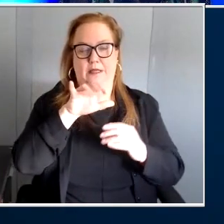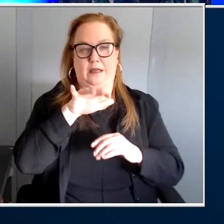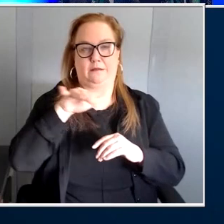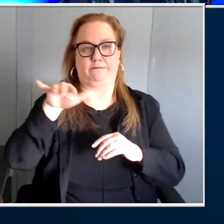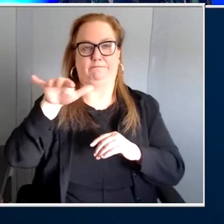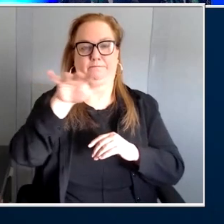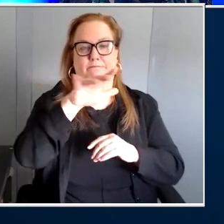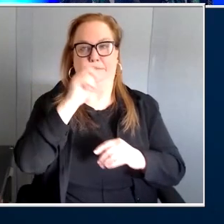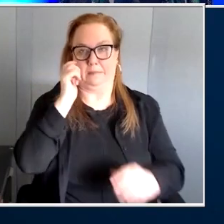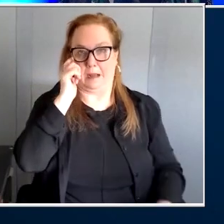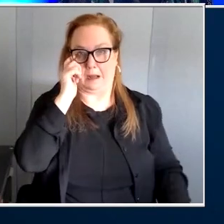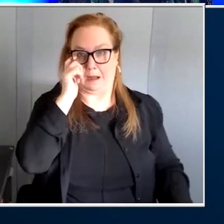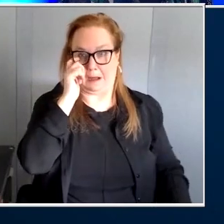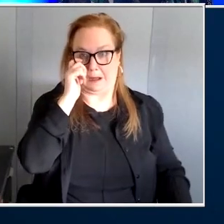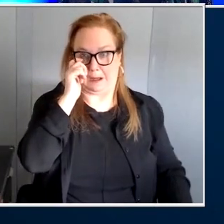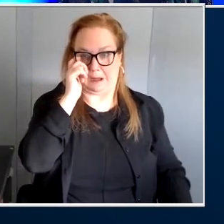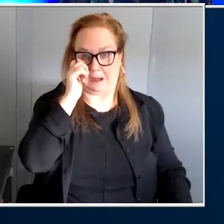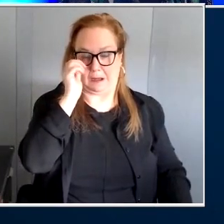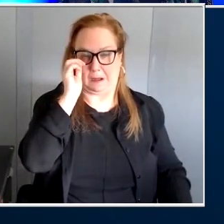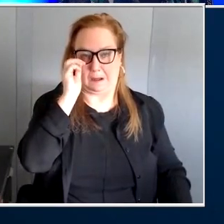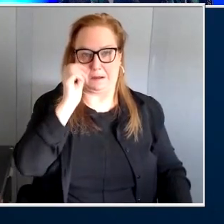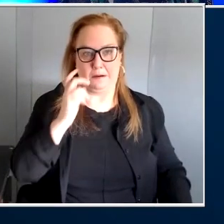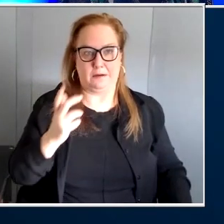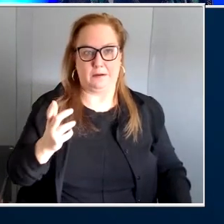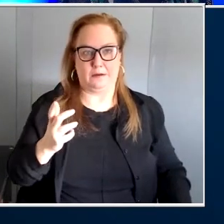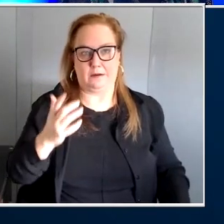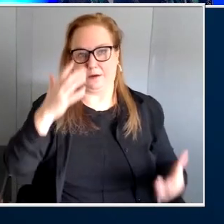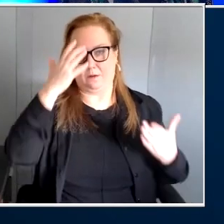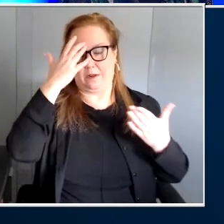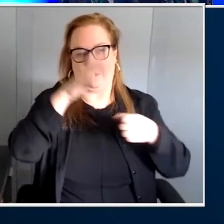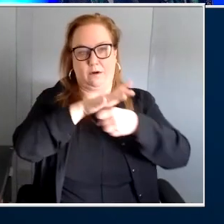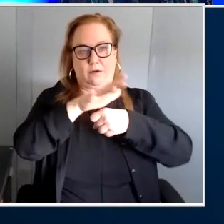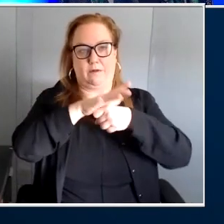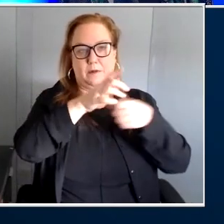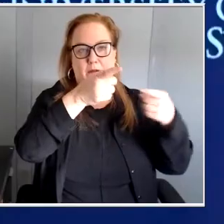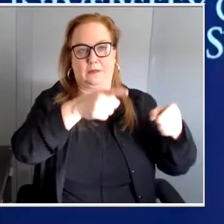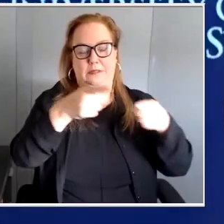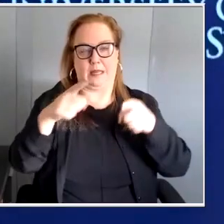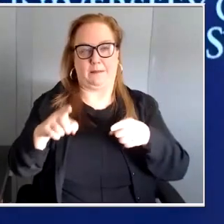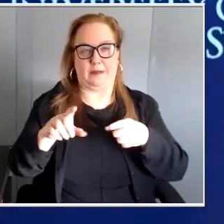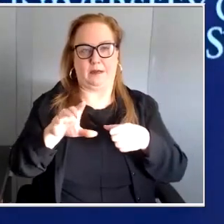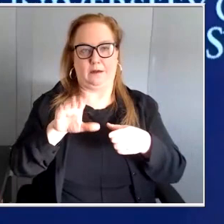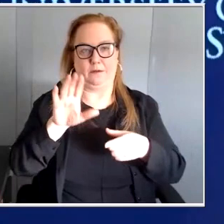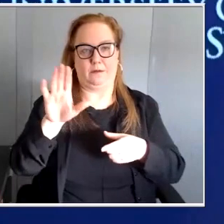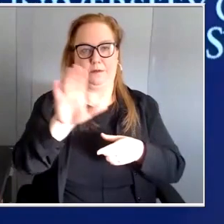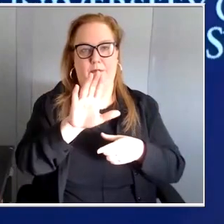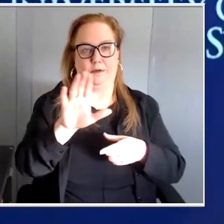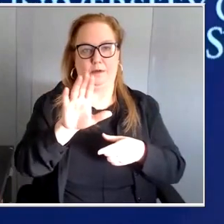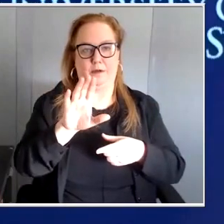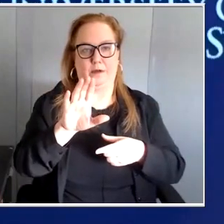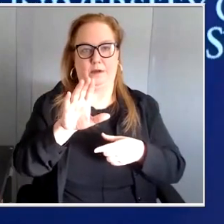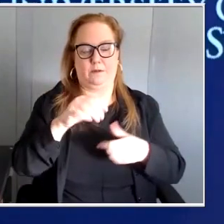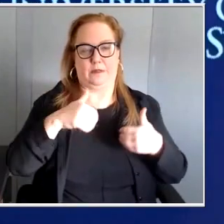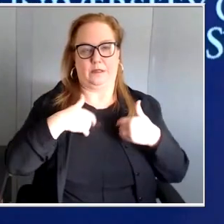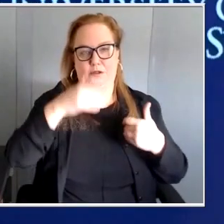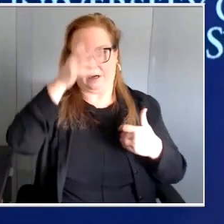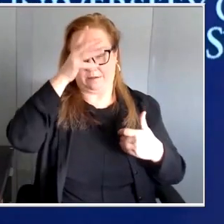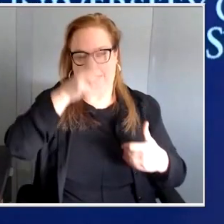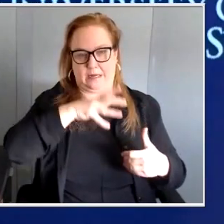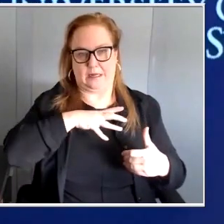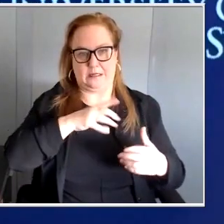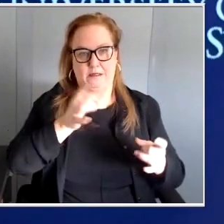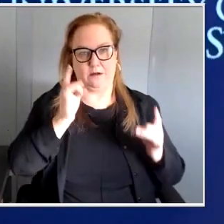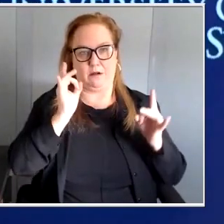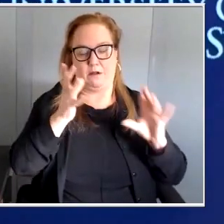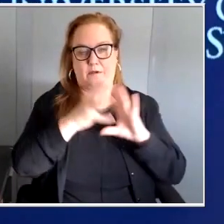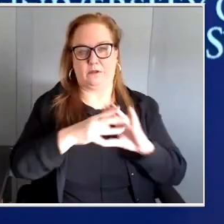there? Yeah, we don't know enough about what's going on with this young man, and it's a tragic story.